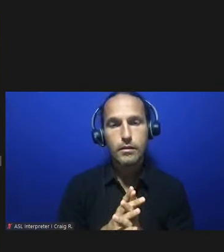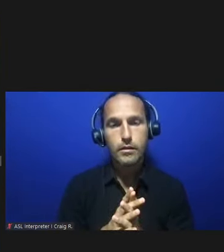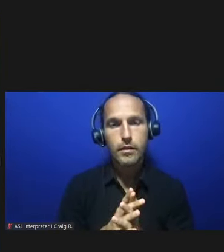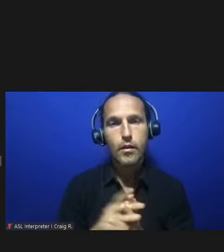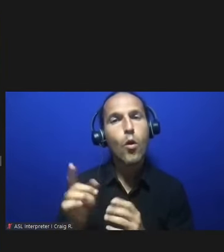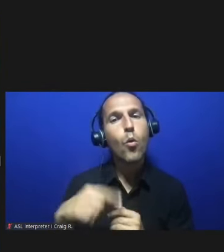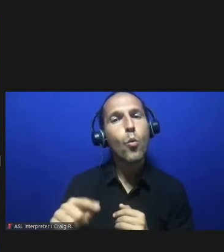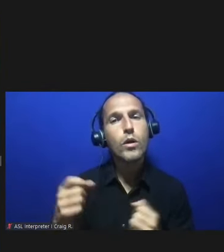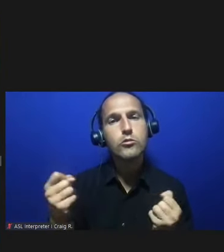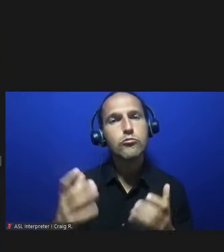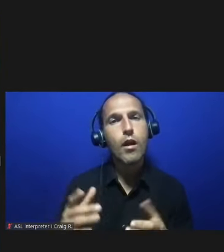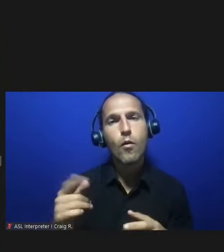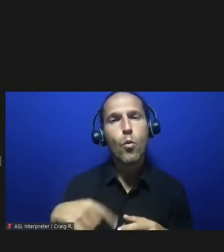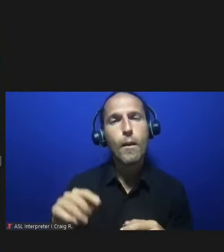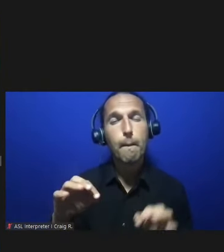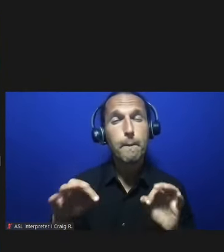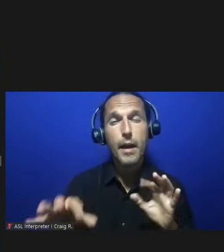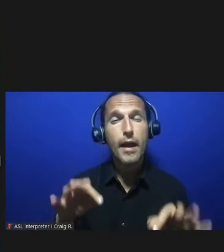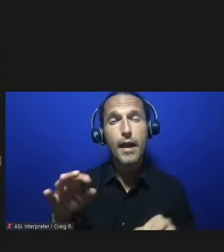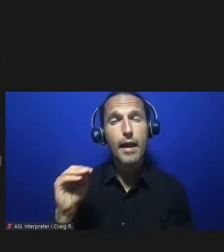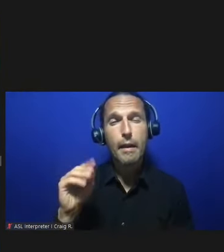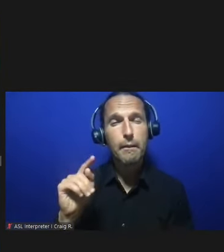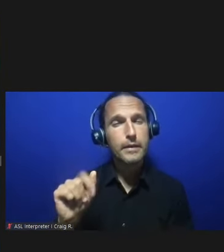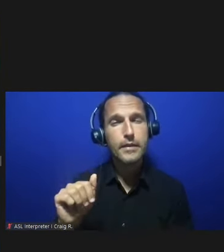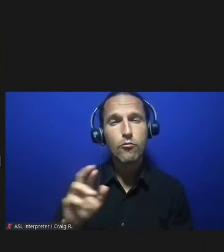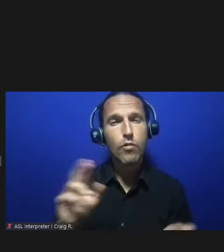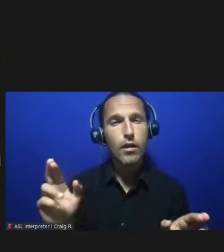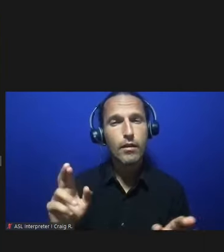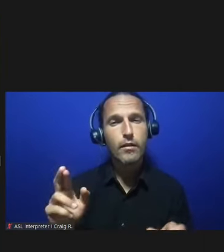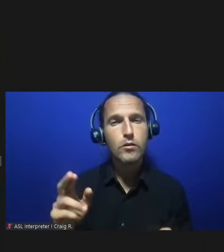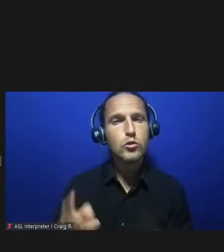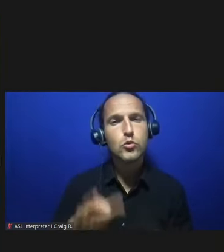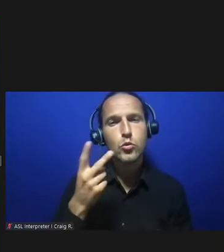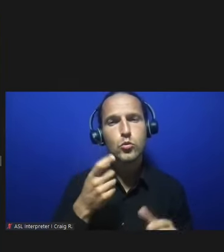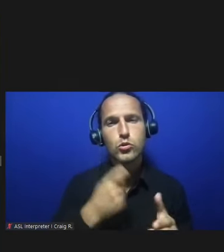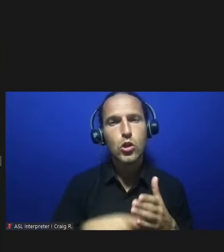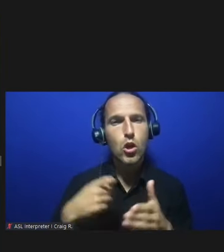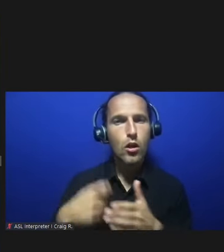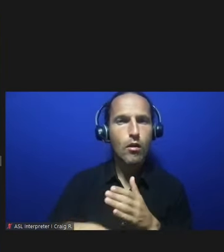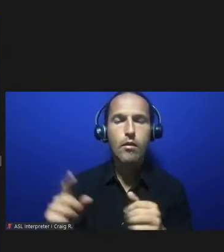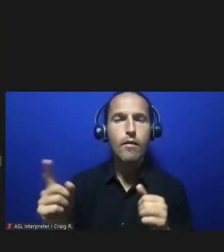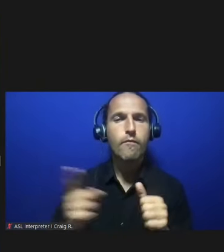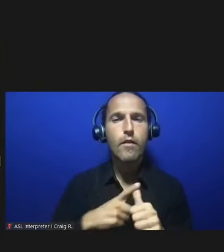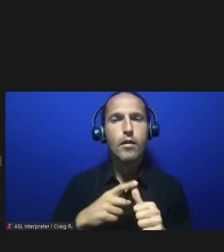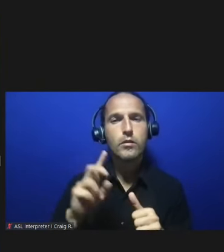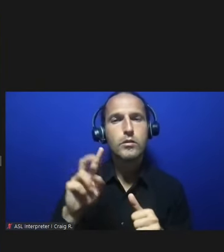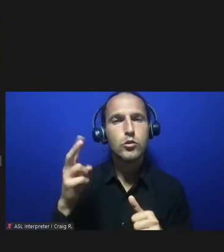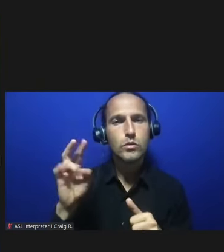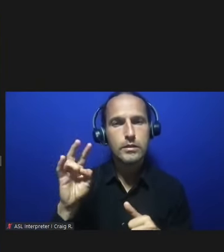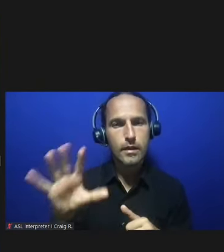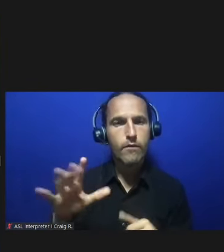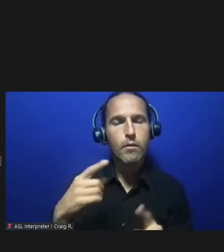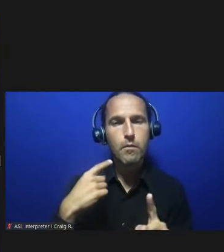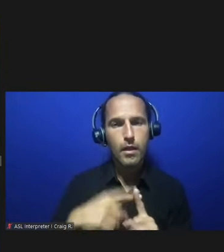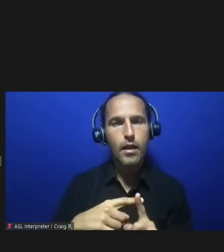We are drivers paying MTA already two surcharges, first at $2.75